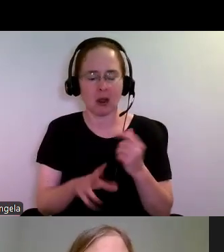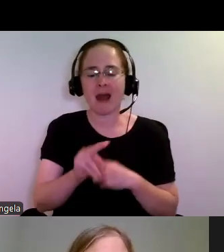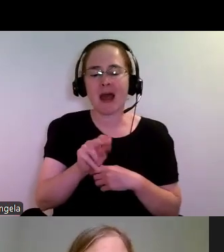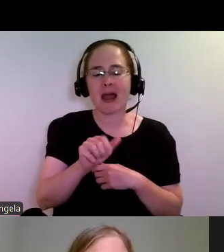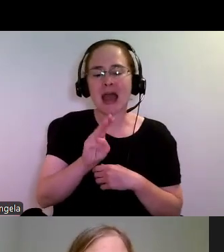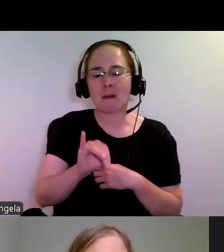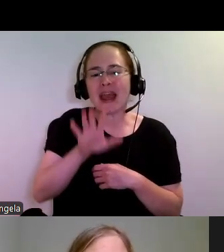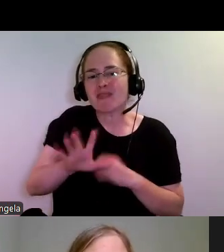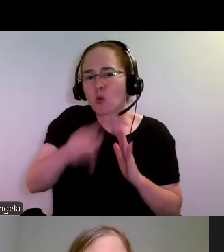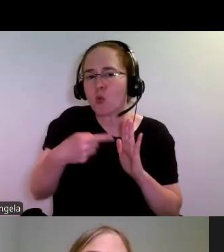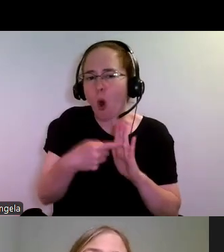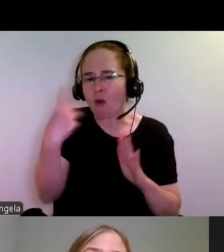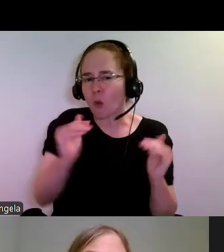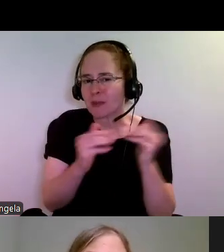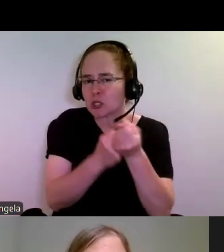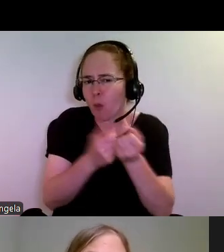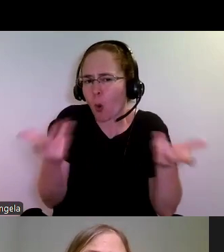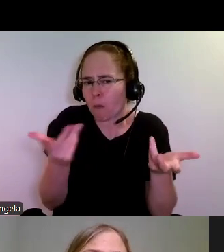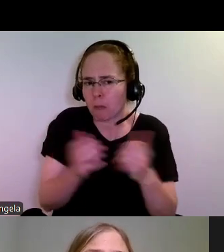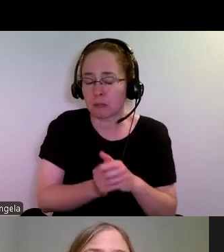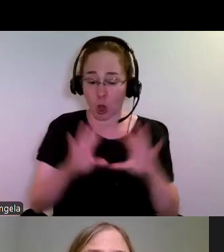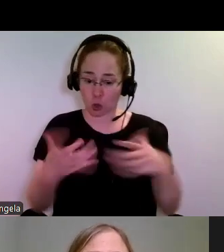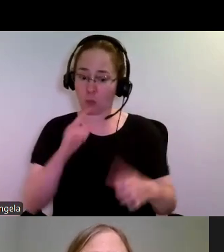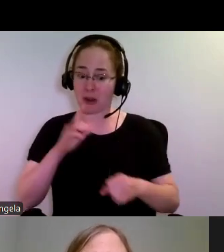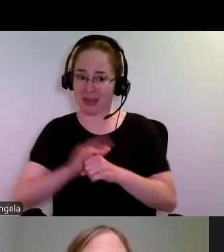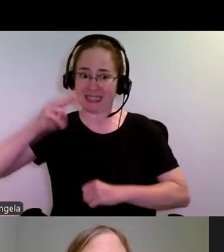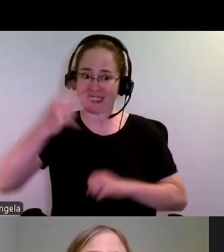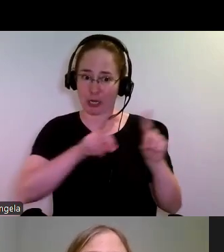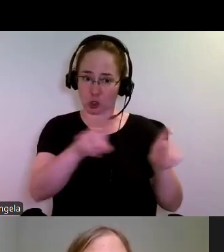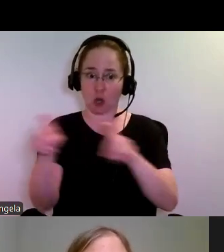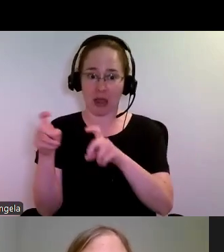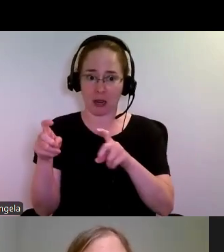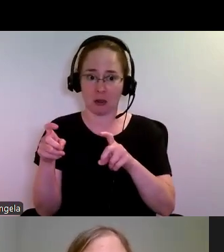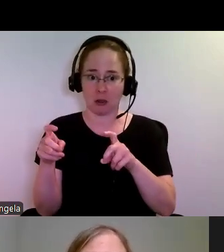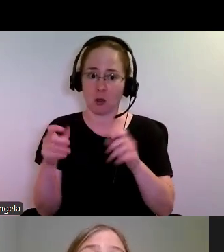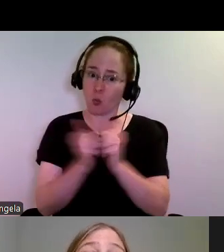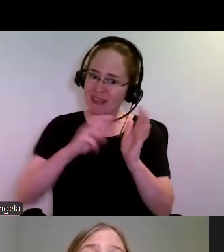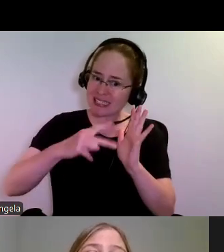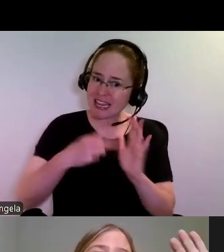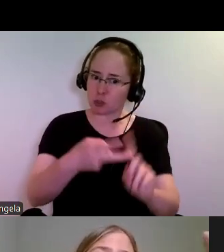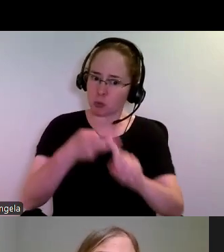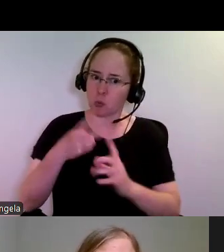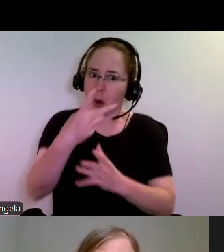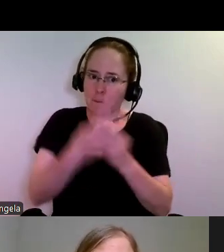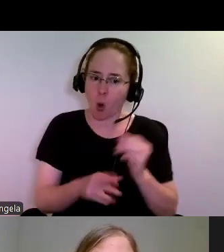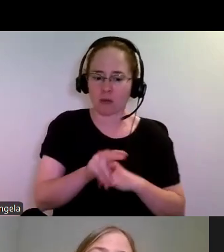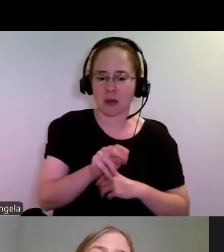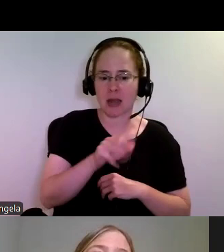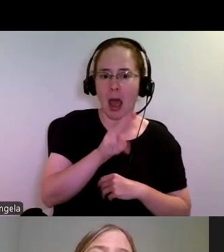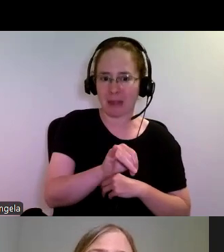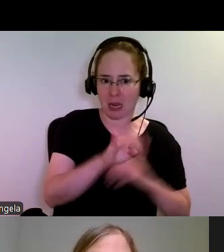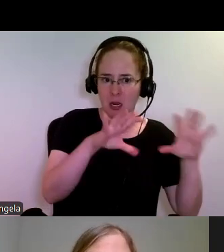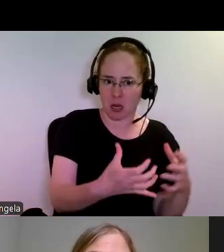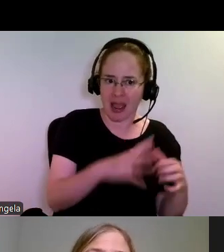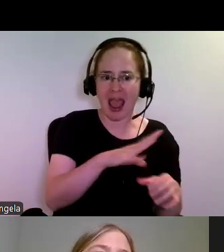could be in peer support. So the group committed to a second survey administration with intentional recruitment in both the NAMI catchment